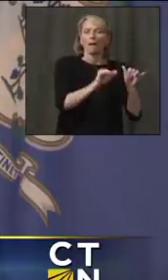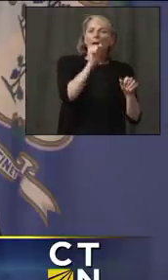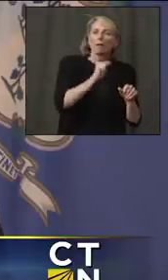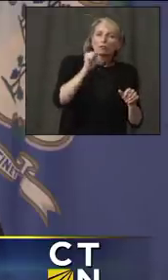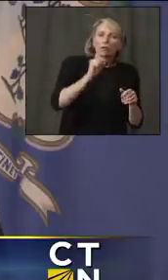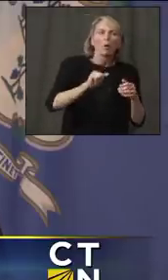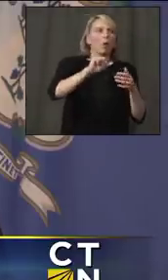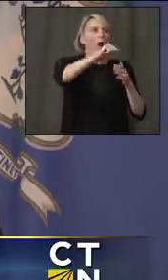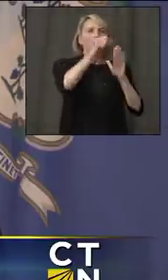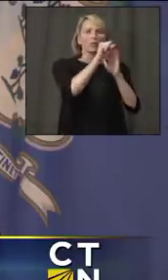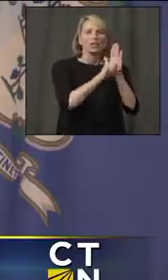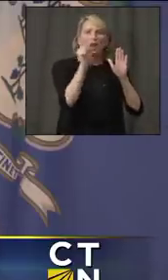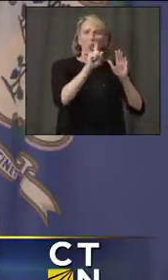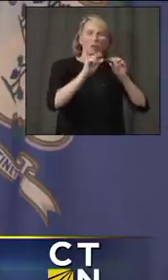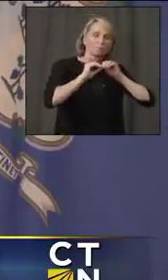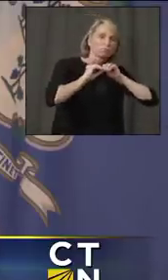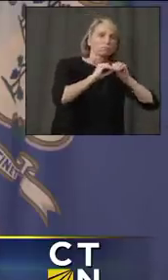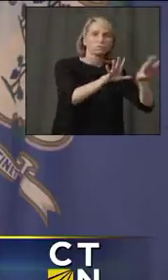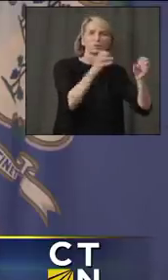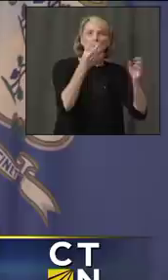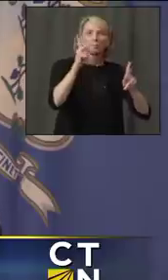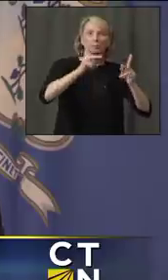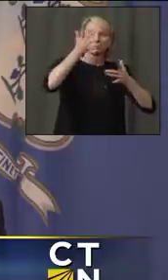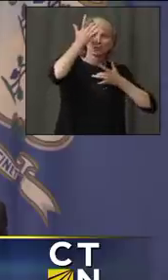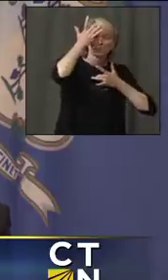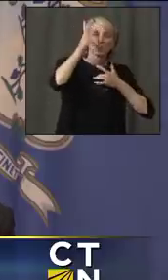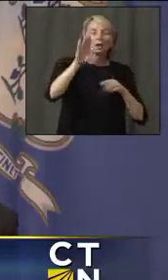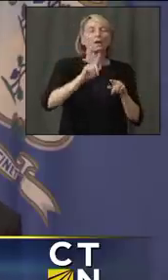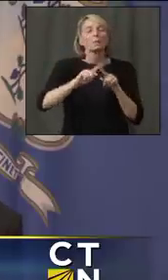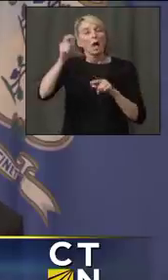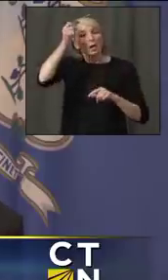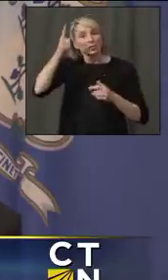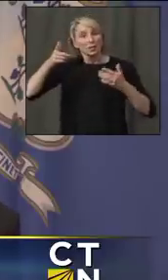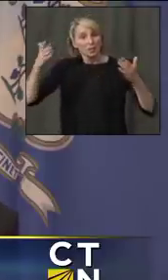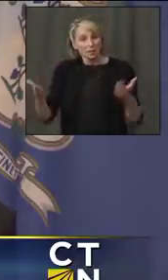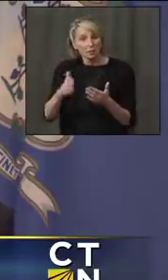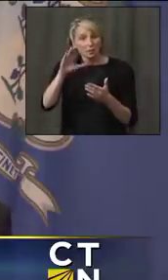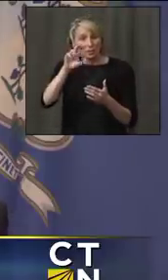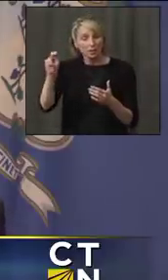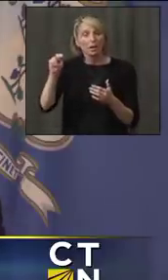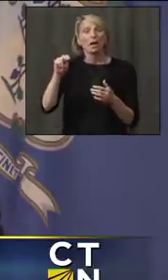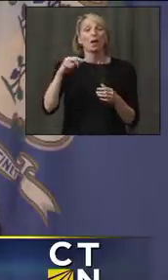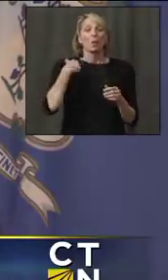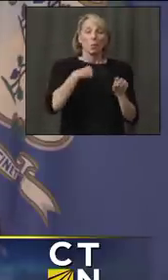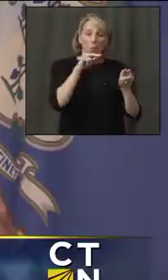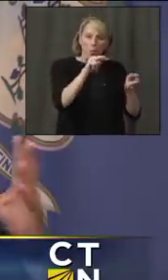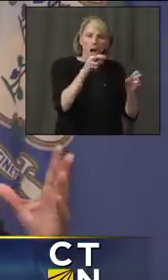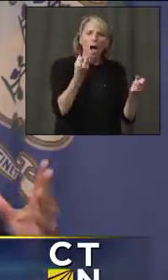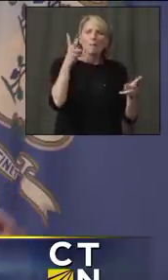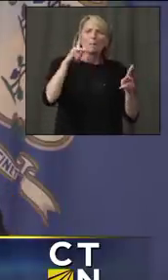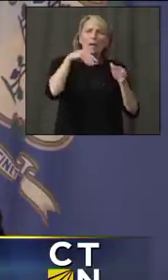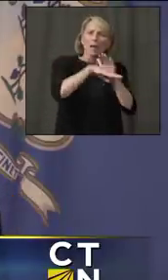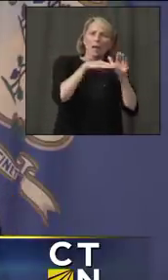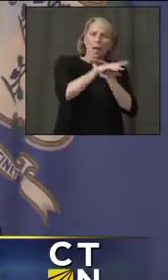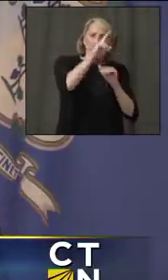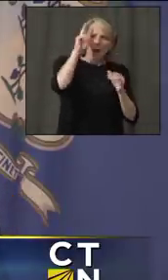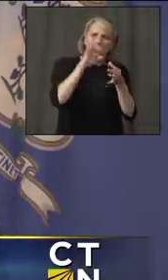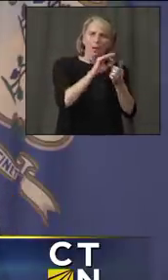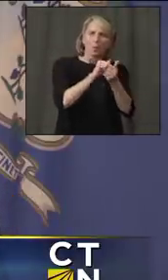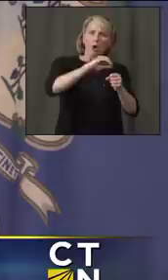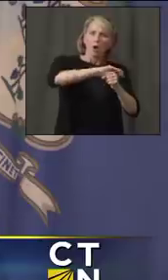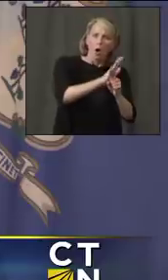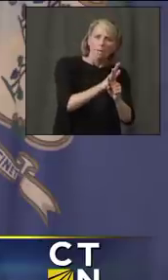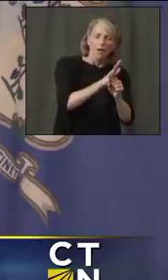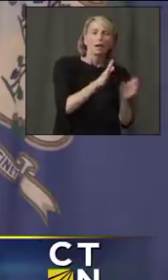now. It's not simply a matter of how many tests you've done, but the percentage of people who test positive. That tells us a lot about